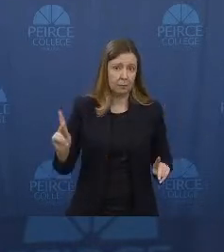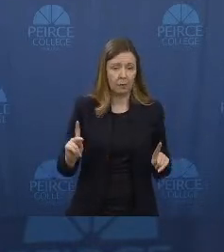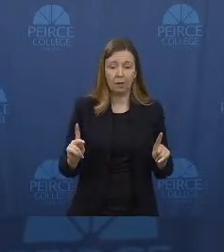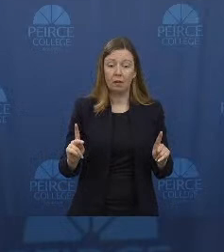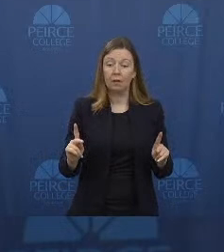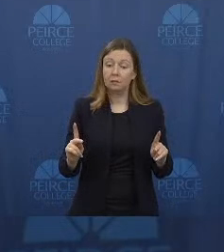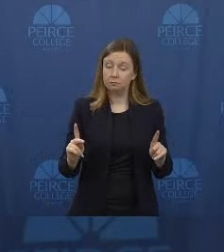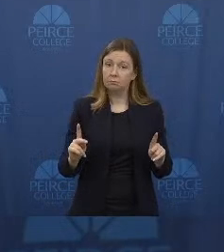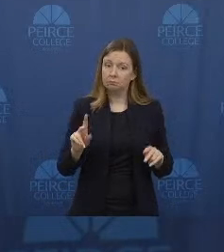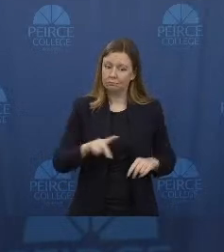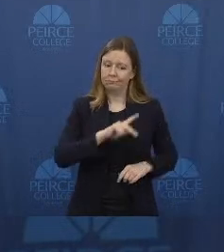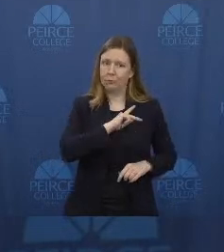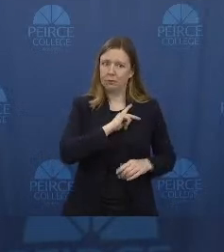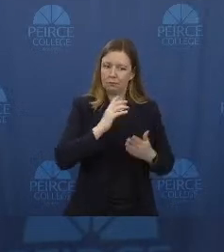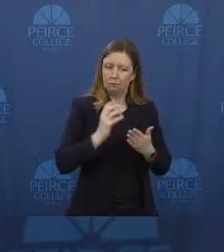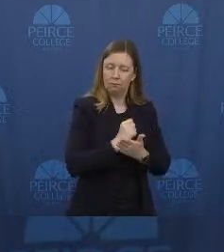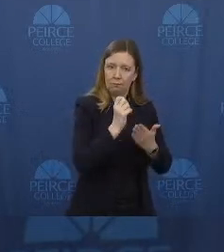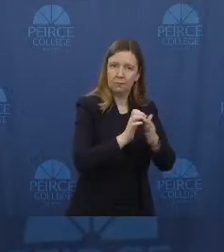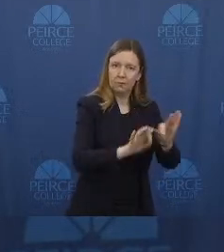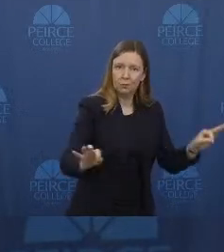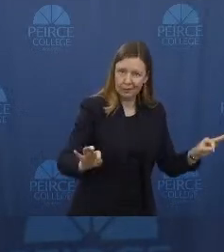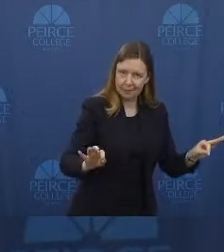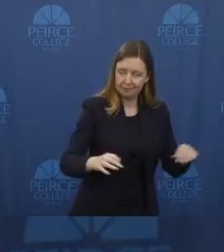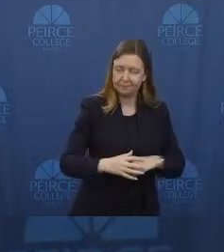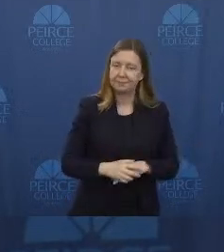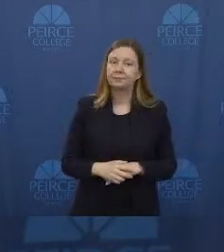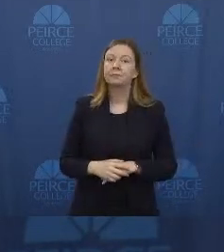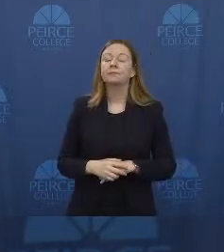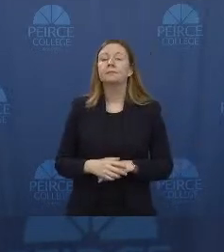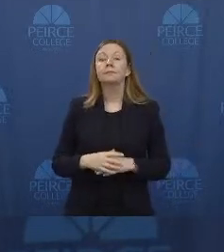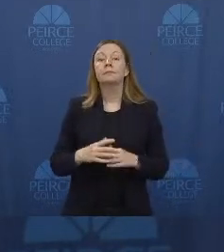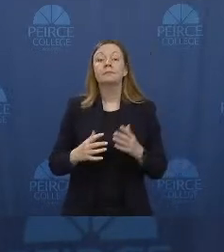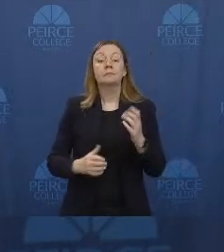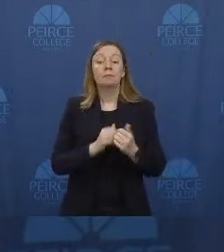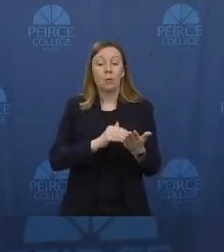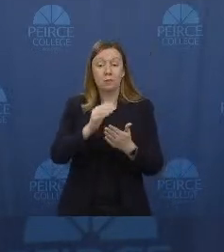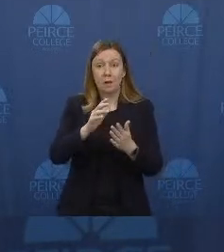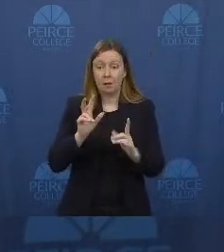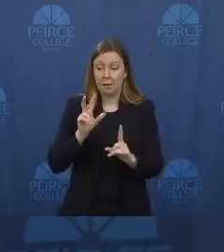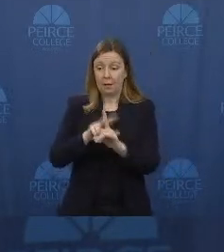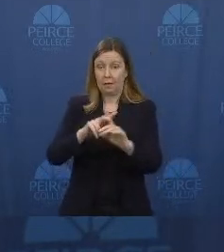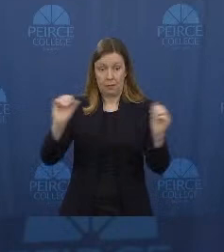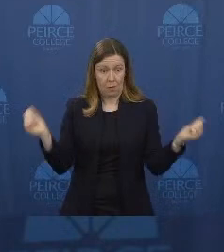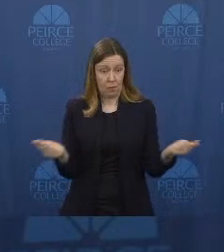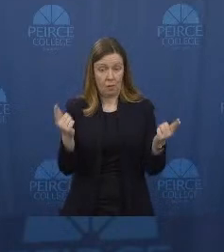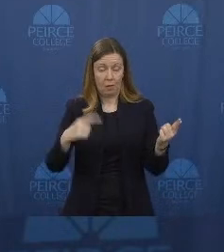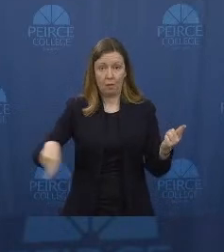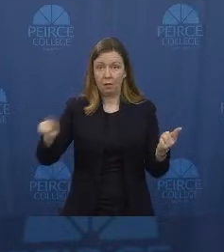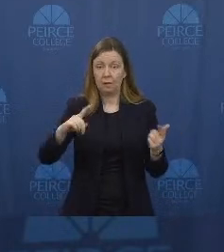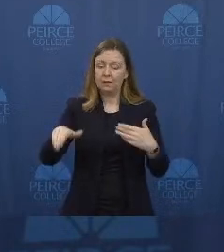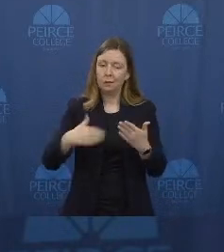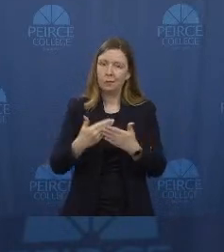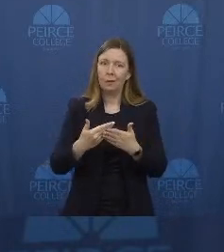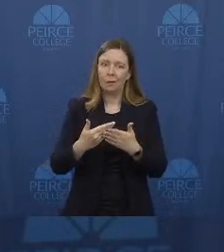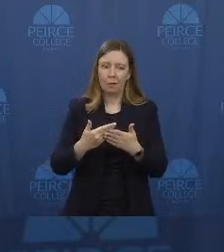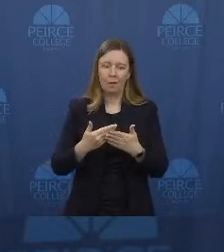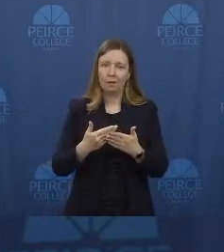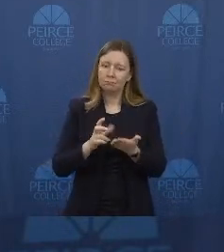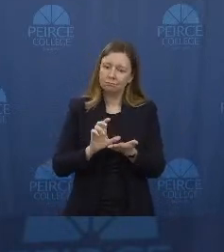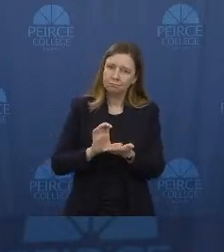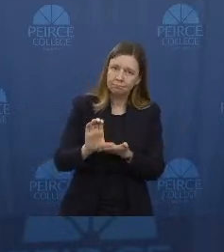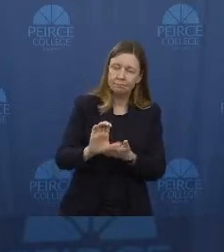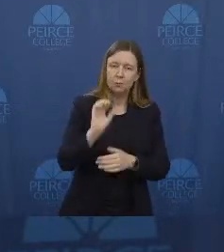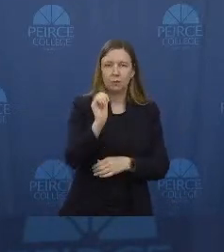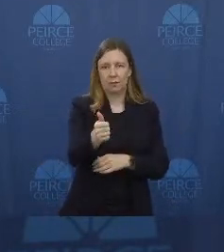unfinished personal business. What is most common among this class is that you all have made an investment